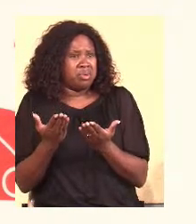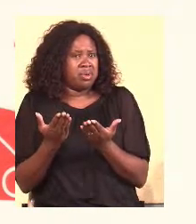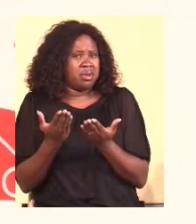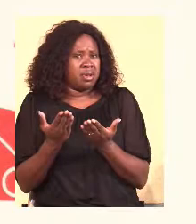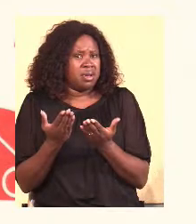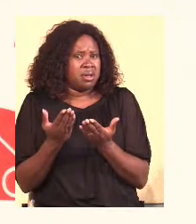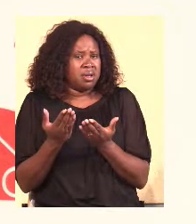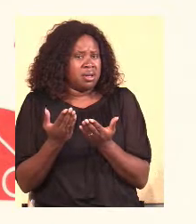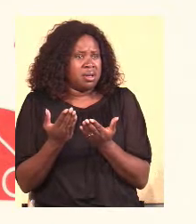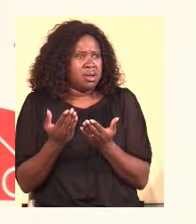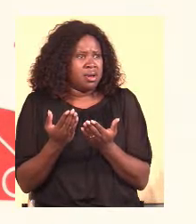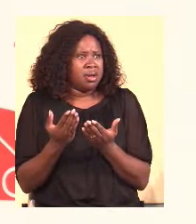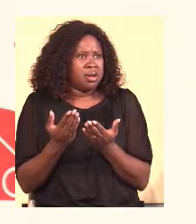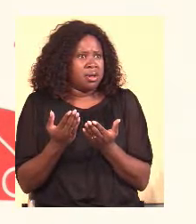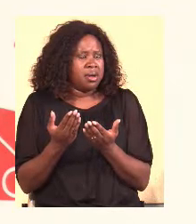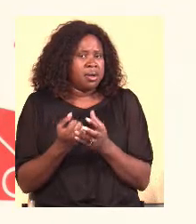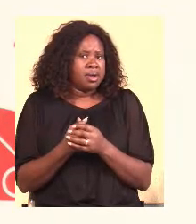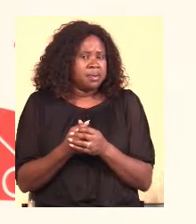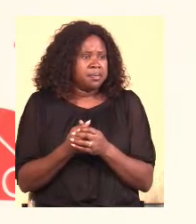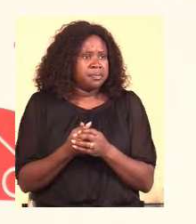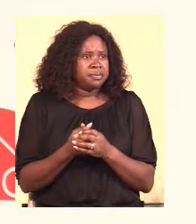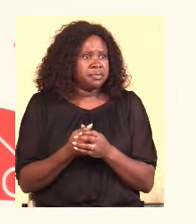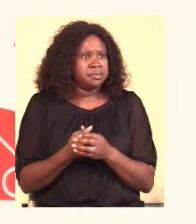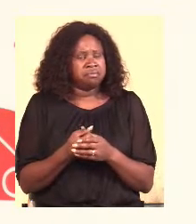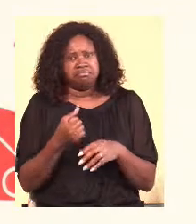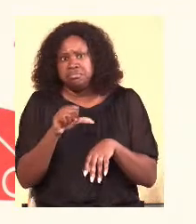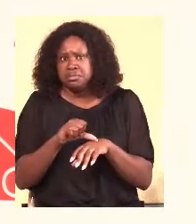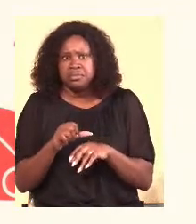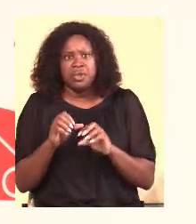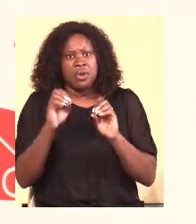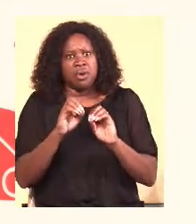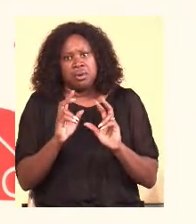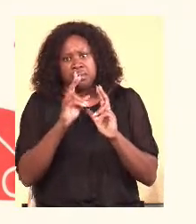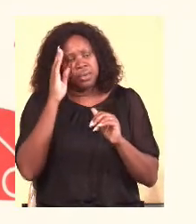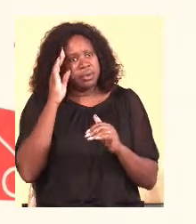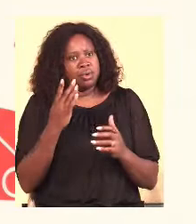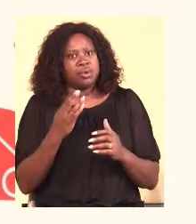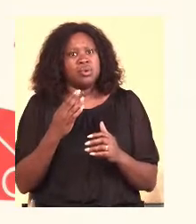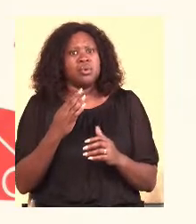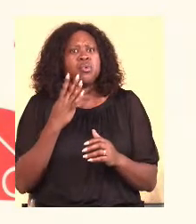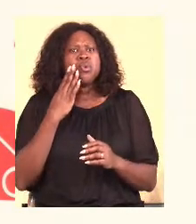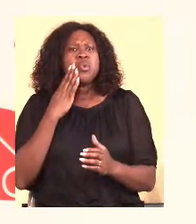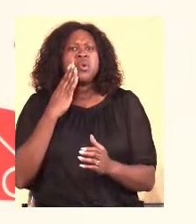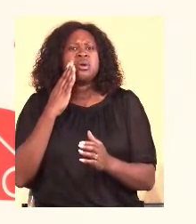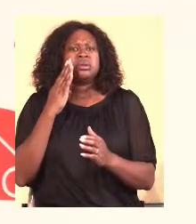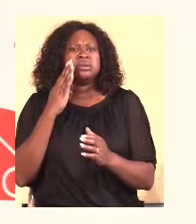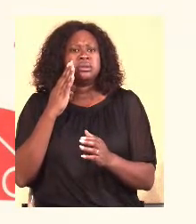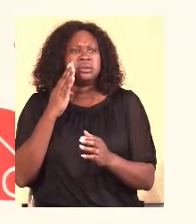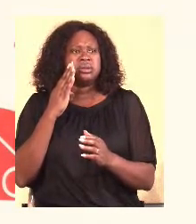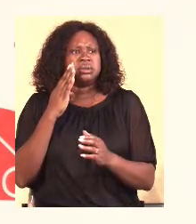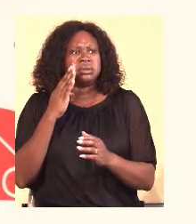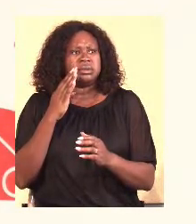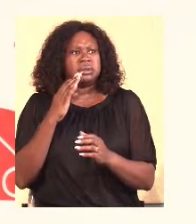the academic year that will be affected. It's unfortunate that no one knows the definite time that normalcy